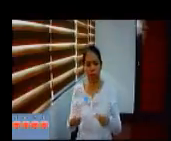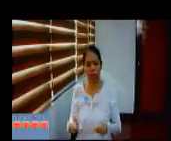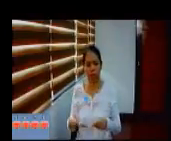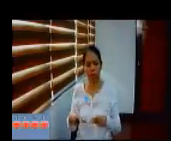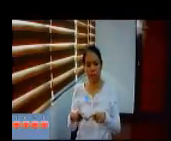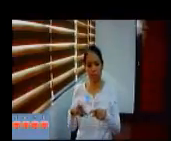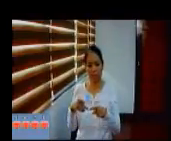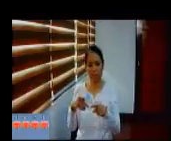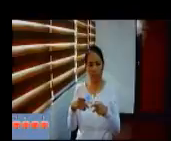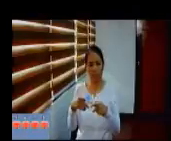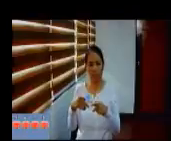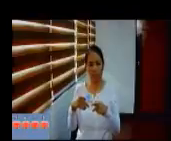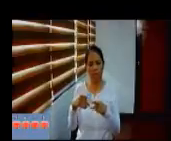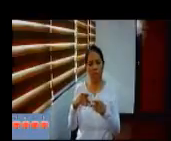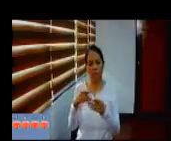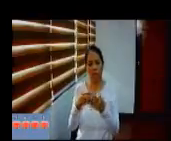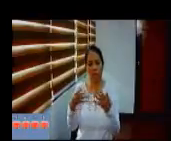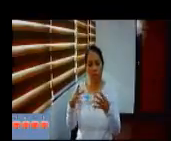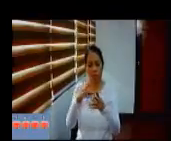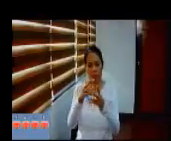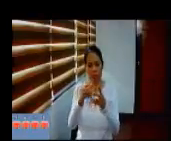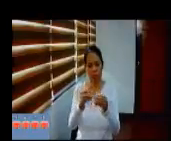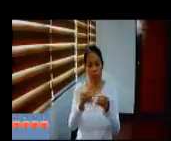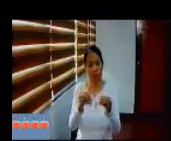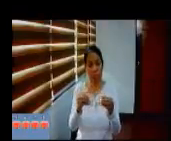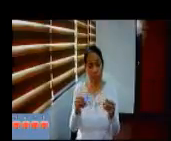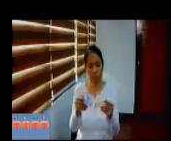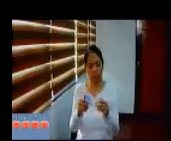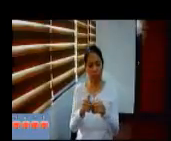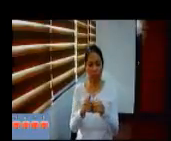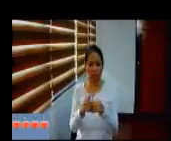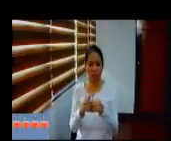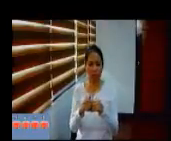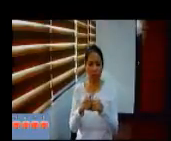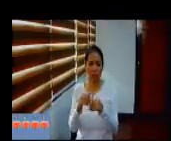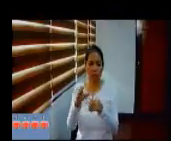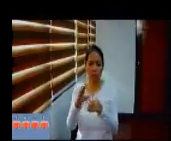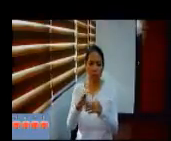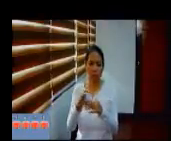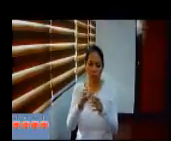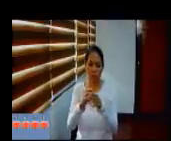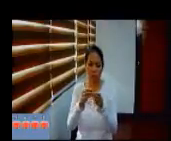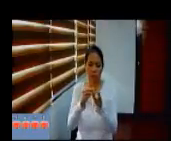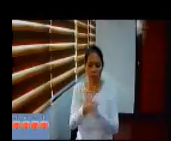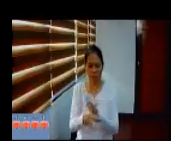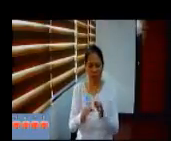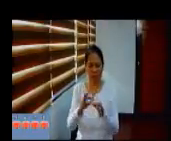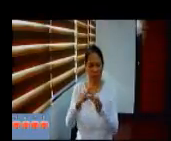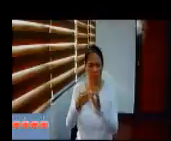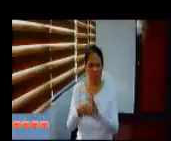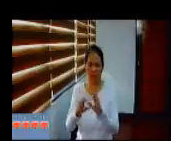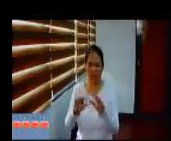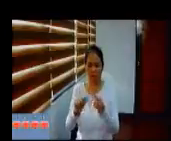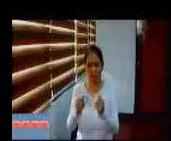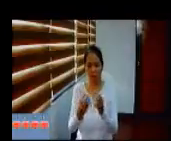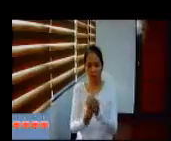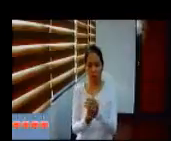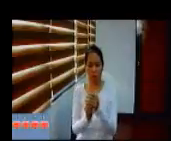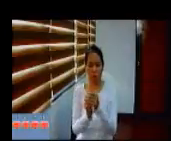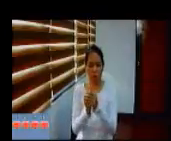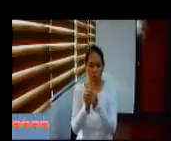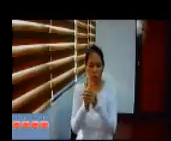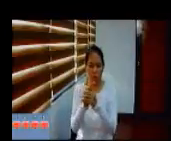you know, Your Honors, crops are anchored on the soil. So the efficiency with which crops can draw nutrients from the